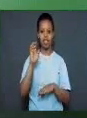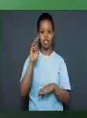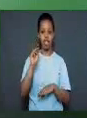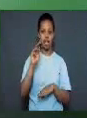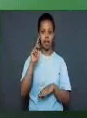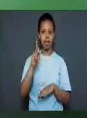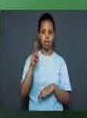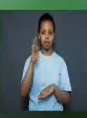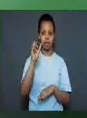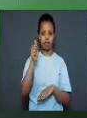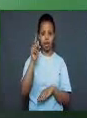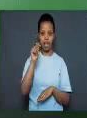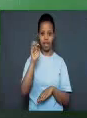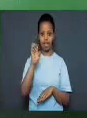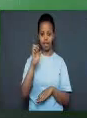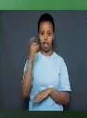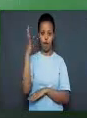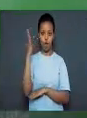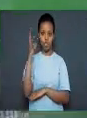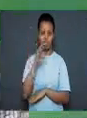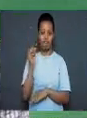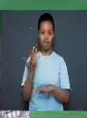temperate forests and grasslands.